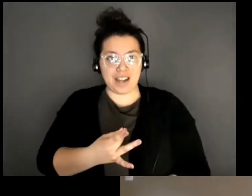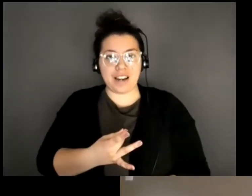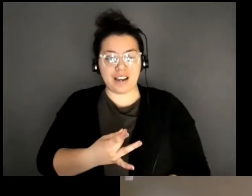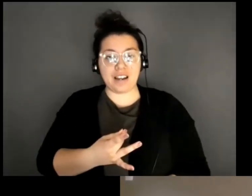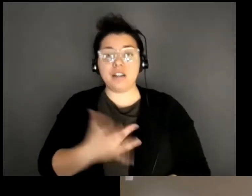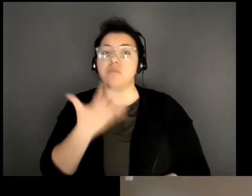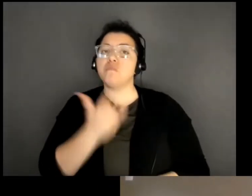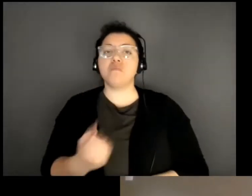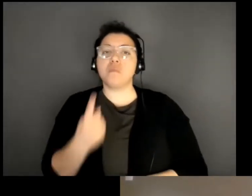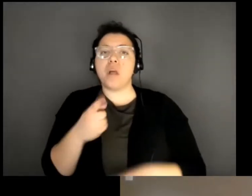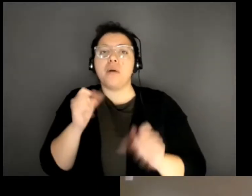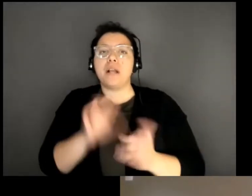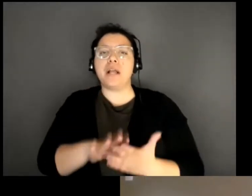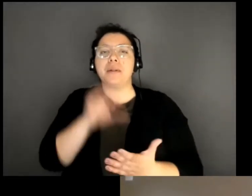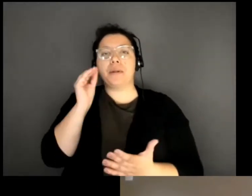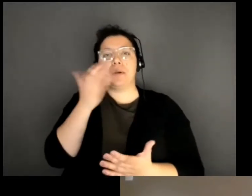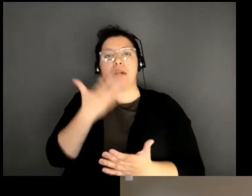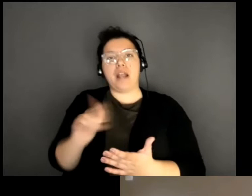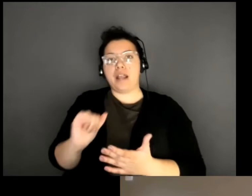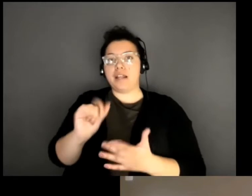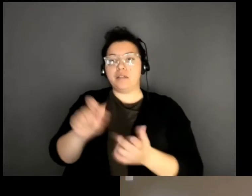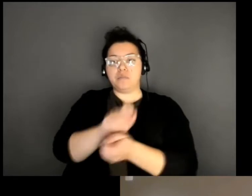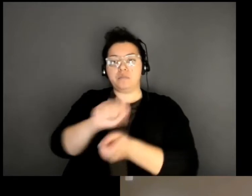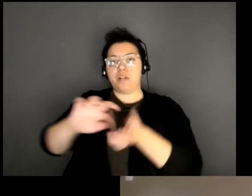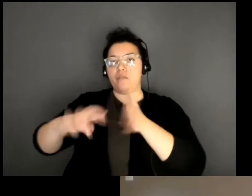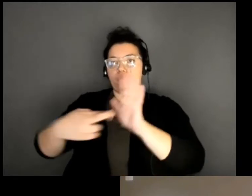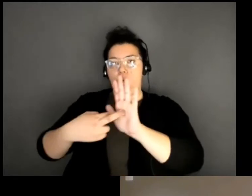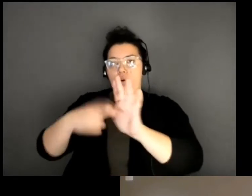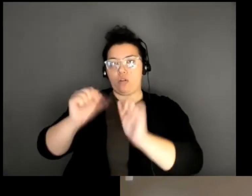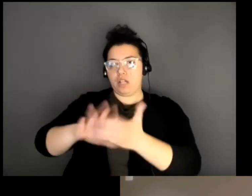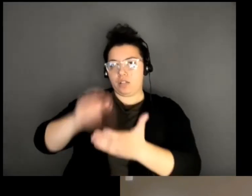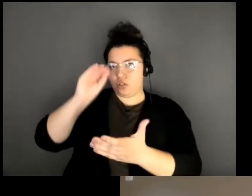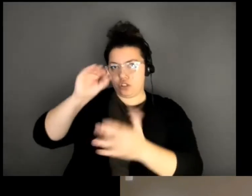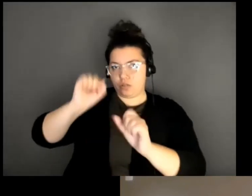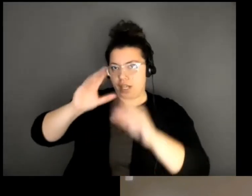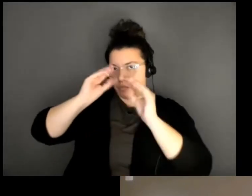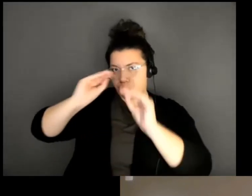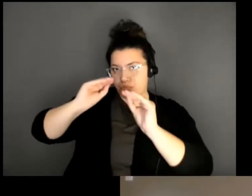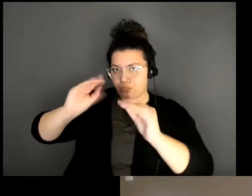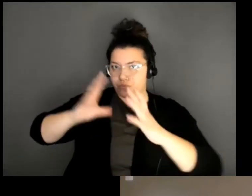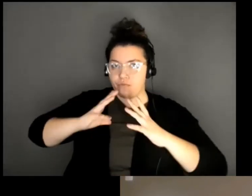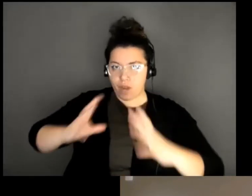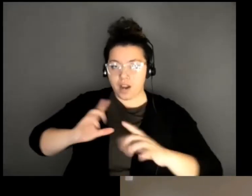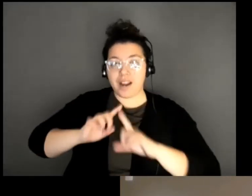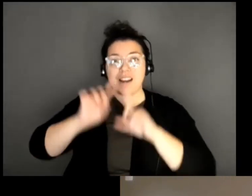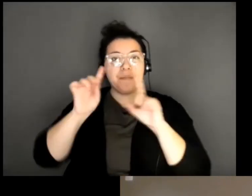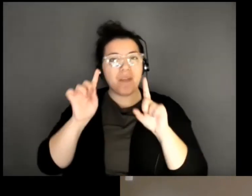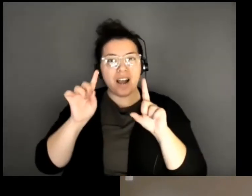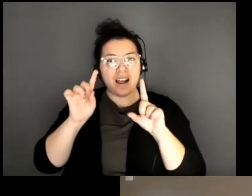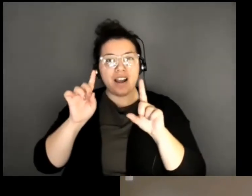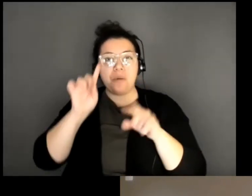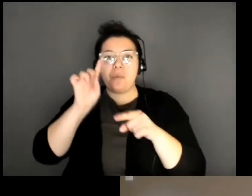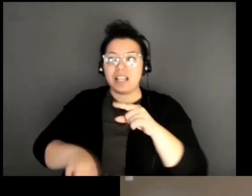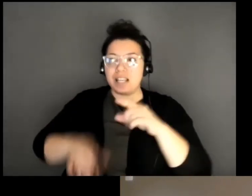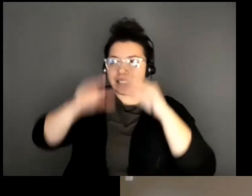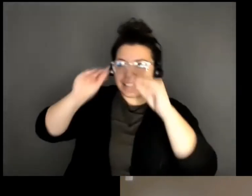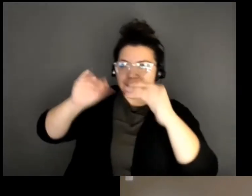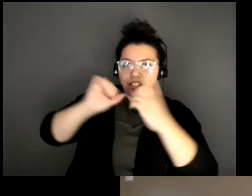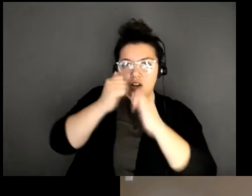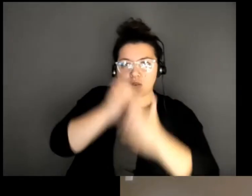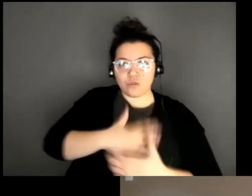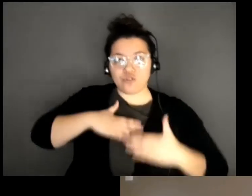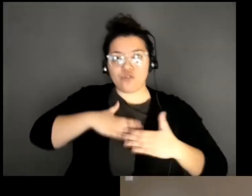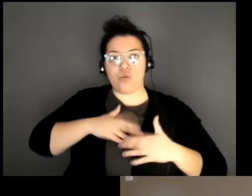do any job in a hotel. The technical parts of the job can be taught, but we can't teach somebody to enjoy being with other